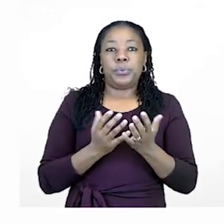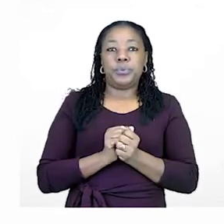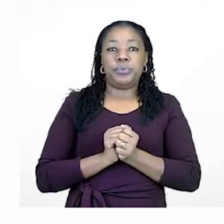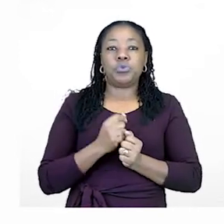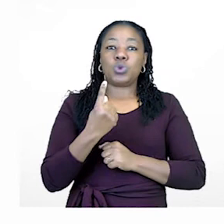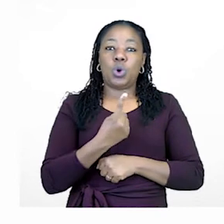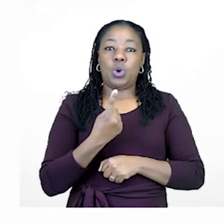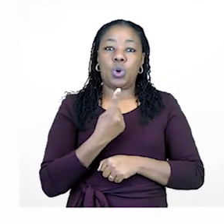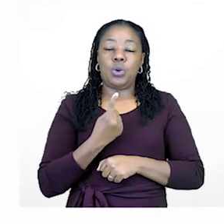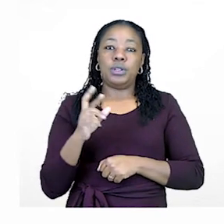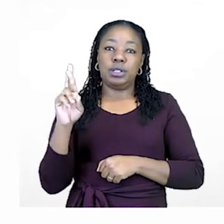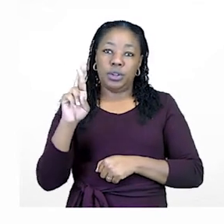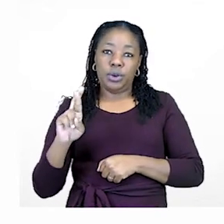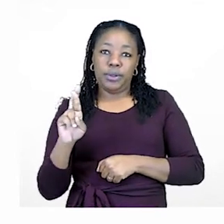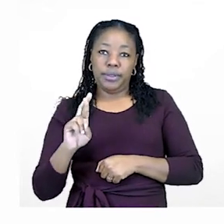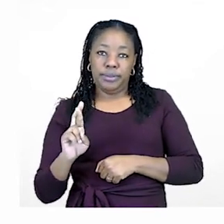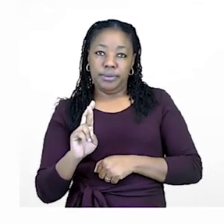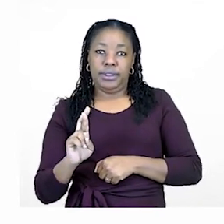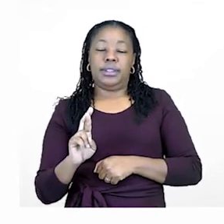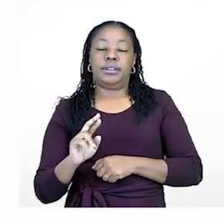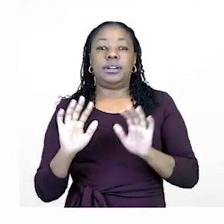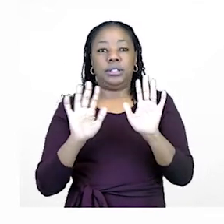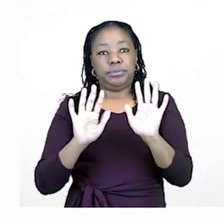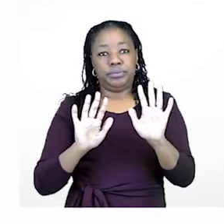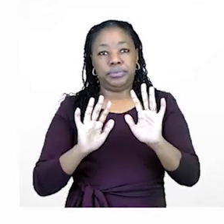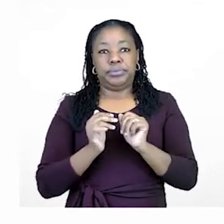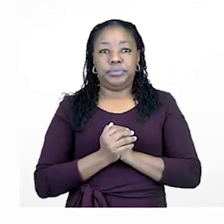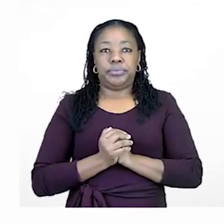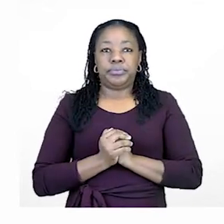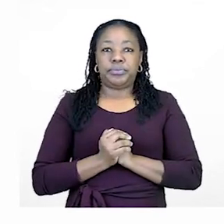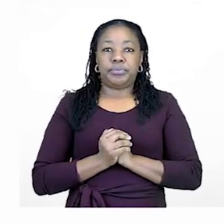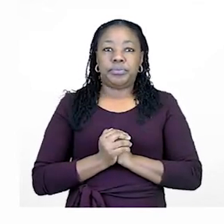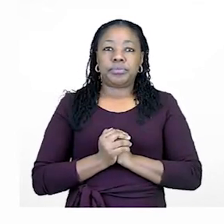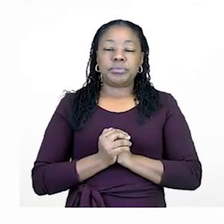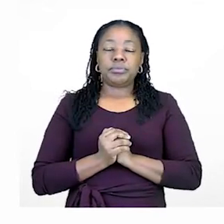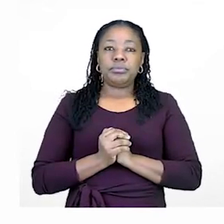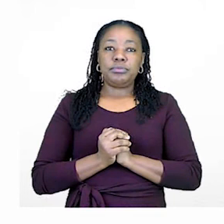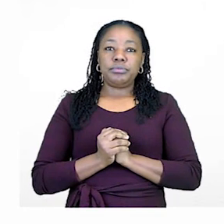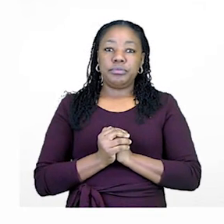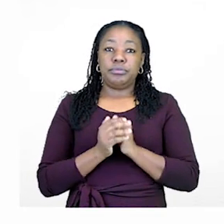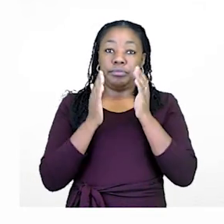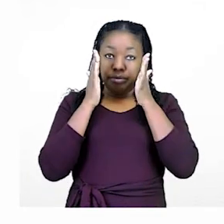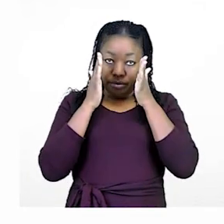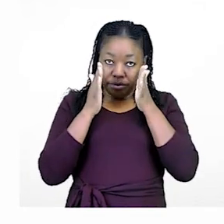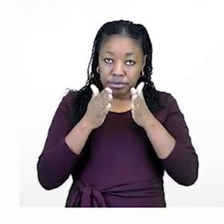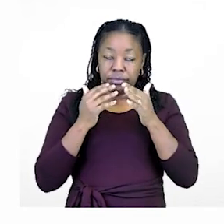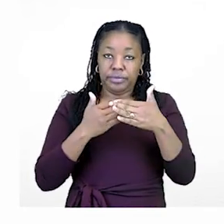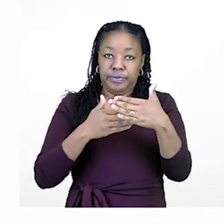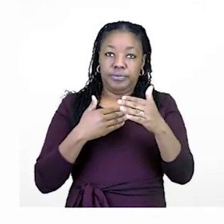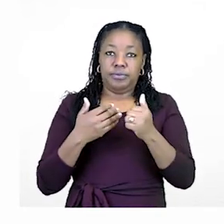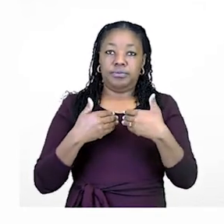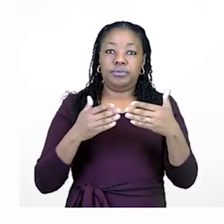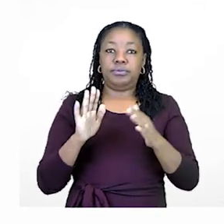the right or on the left. Make sure you are sure before you start coloring.